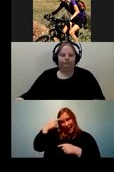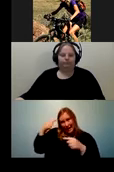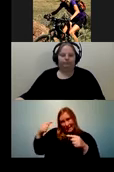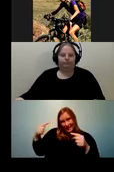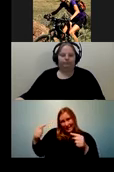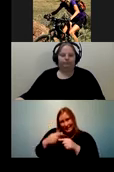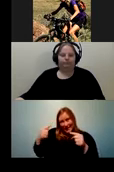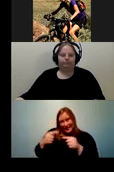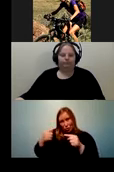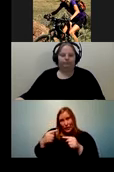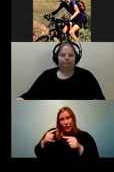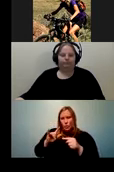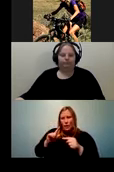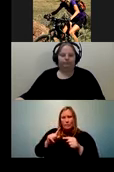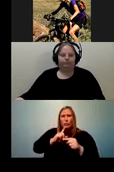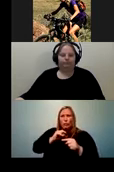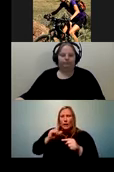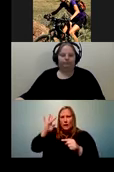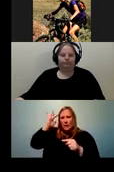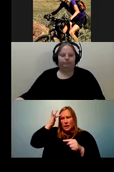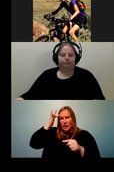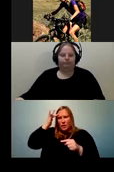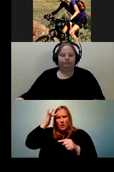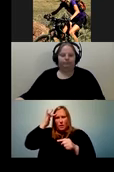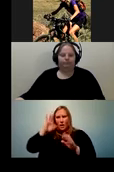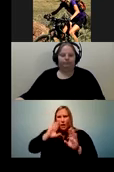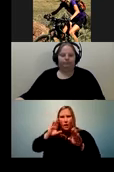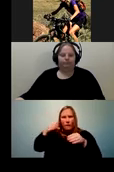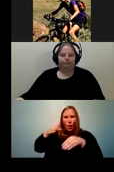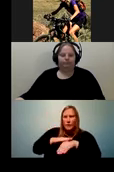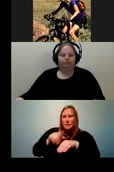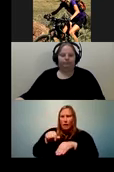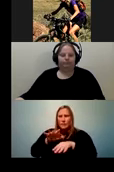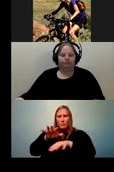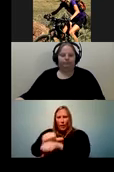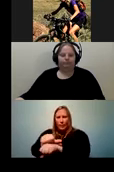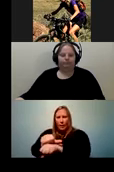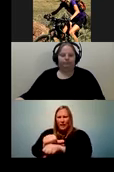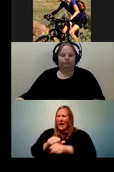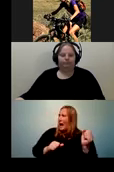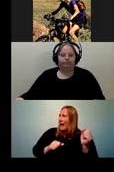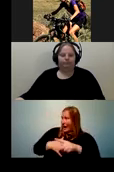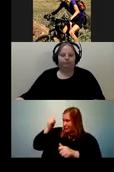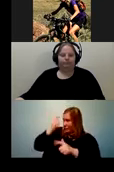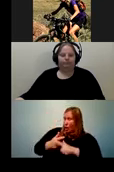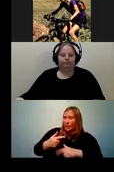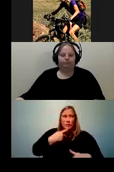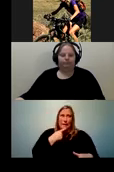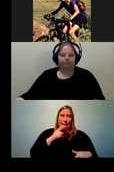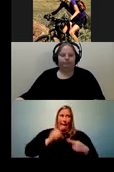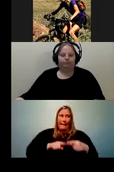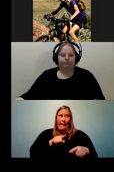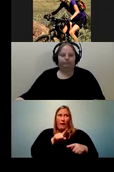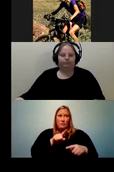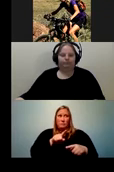hyper-focused on an appointment, right? Like, I'd say, well, what are you doing this week? Well, I can't do anything Wednesday because Wednesday I have an appointment,